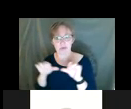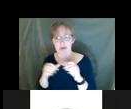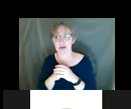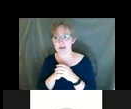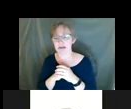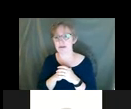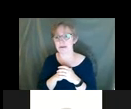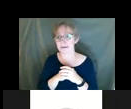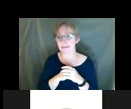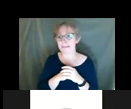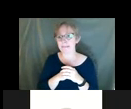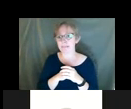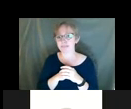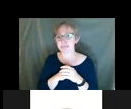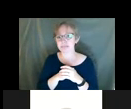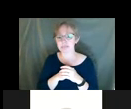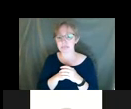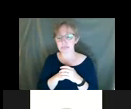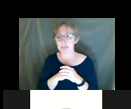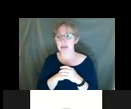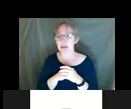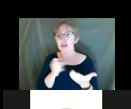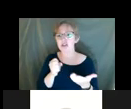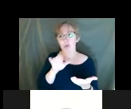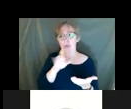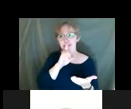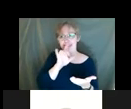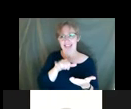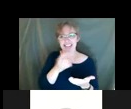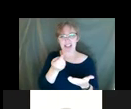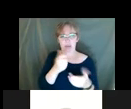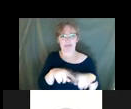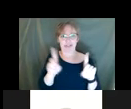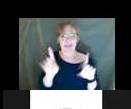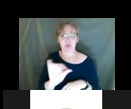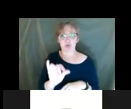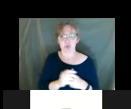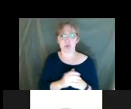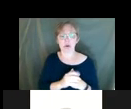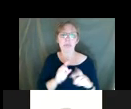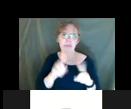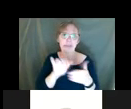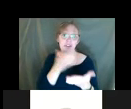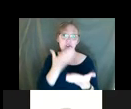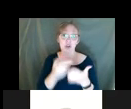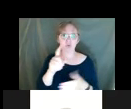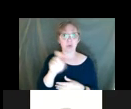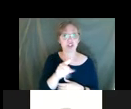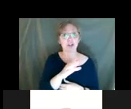country, past Camilla. So that's a bit of a difference. But that's a good question. And EISEP